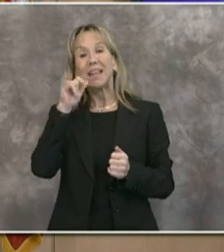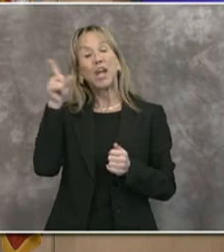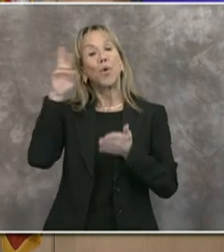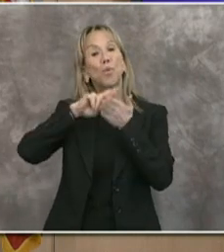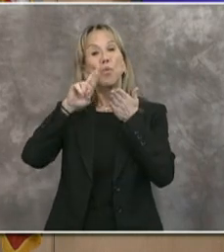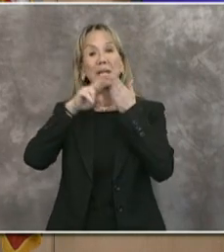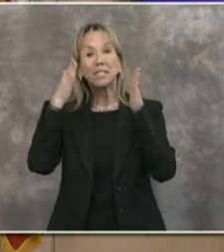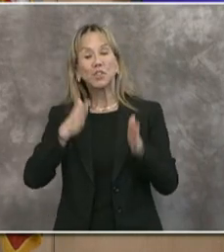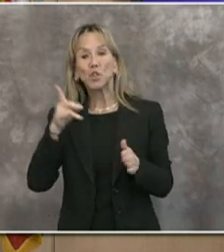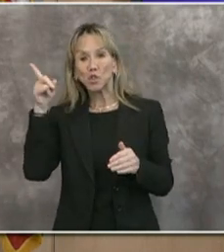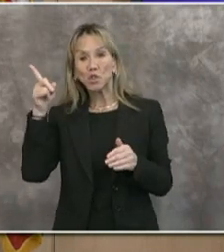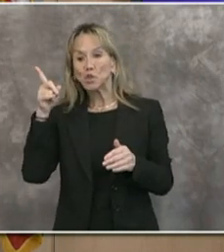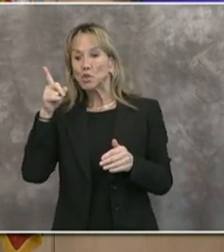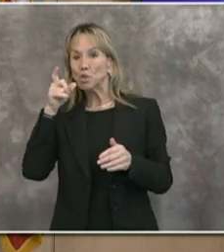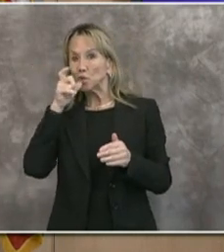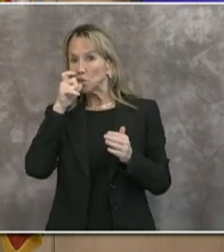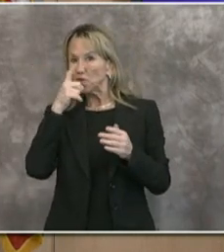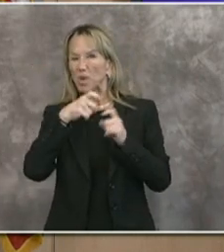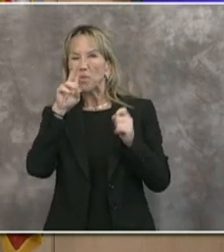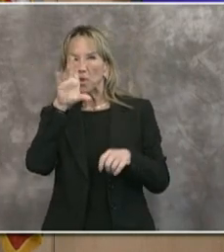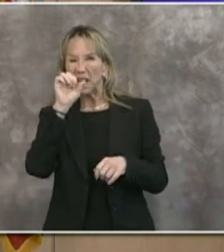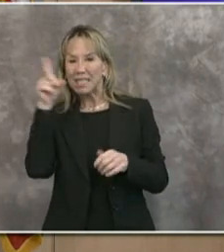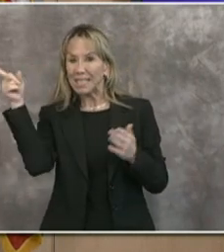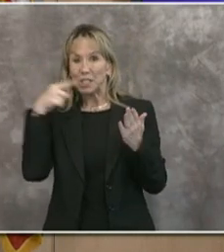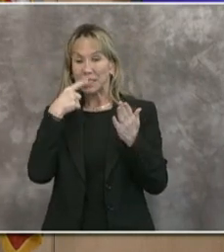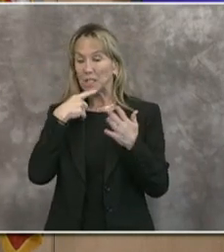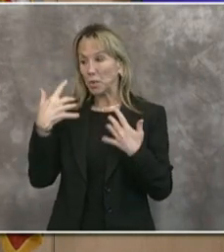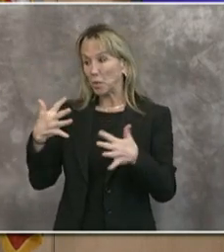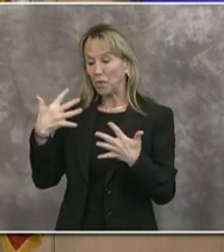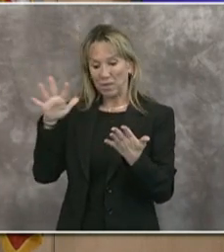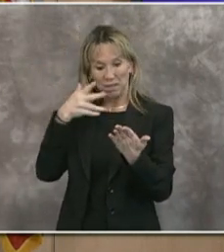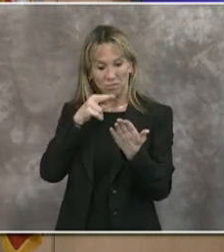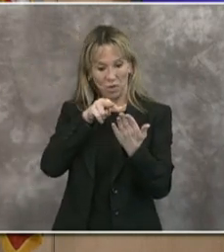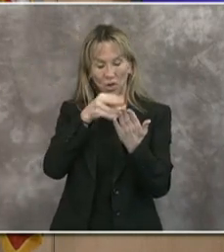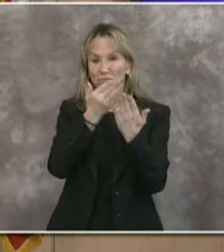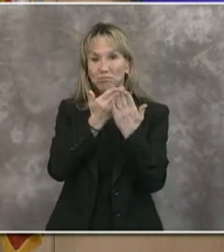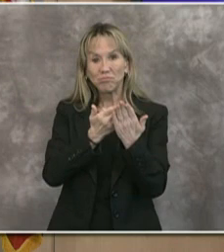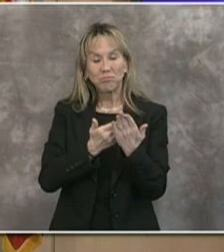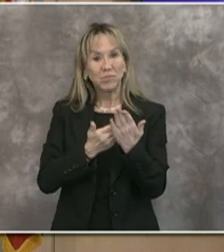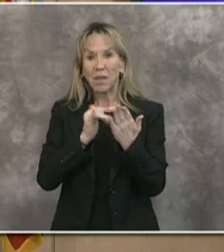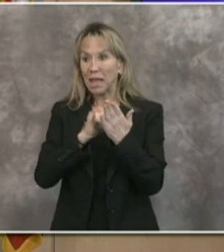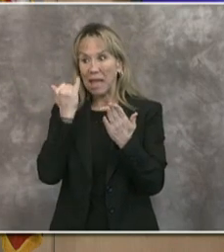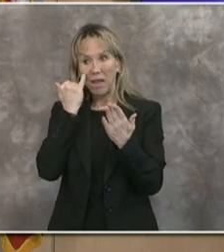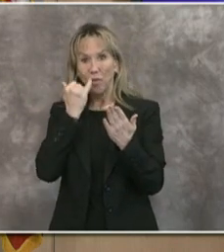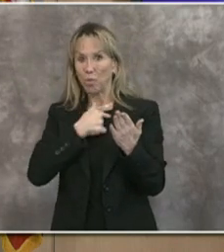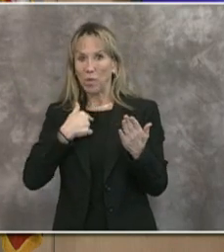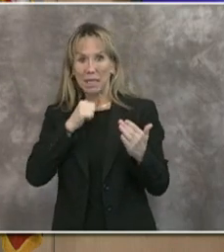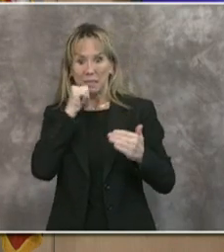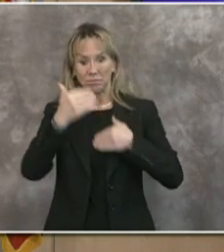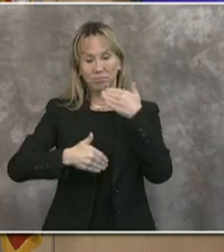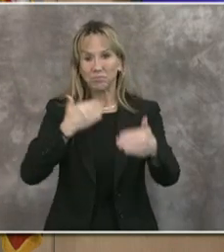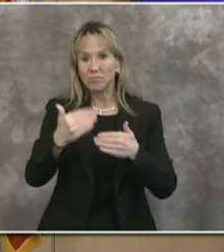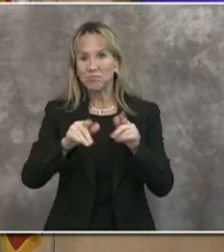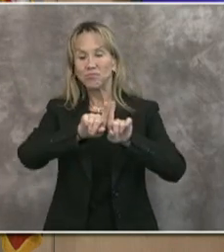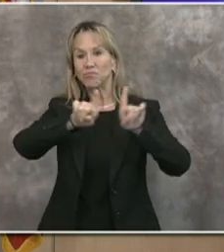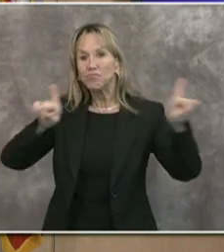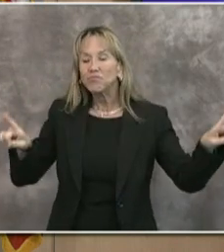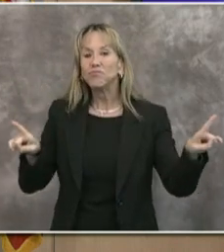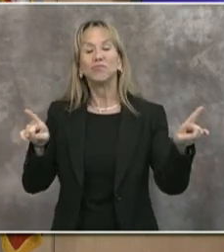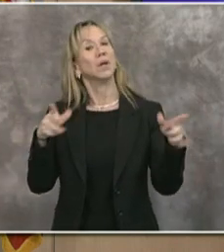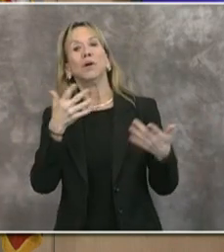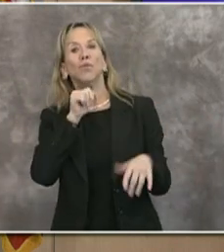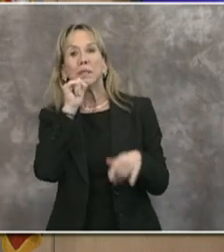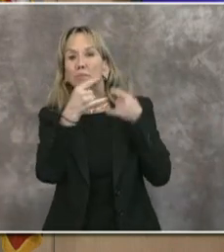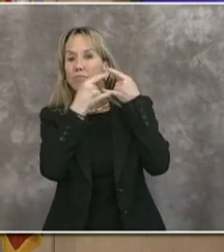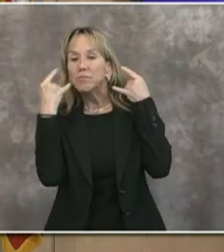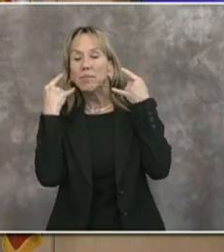researcher outlined that if we had not taken the quick action we did at the time we did, the specific number that they cited of deaths that we would be at as